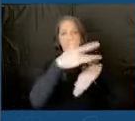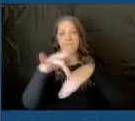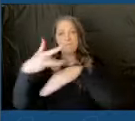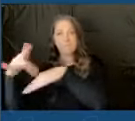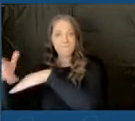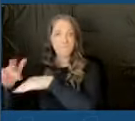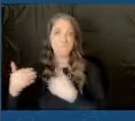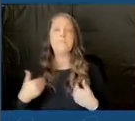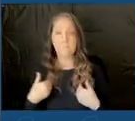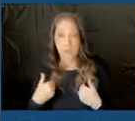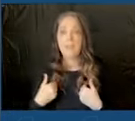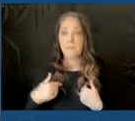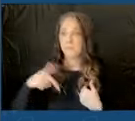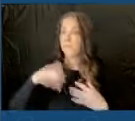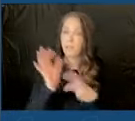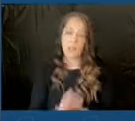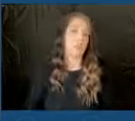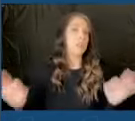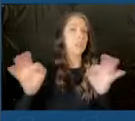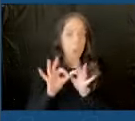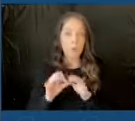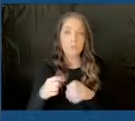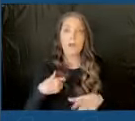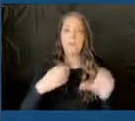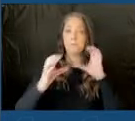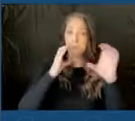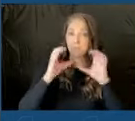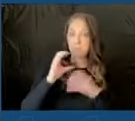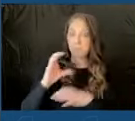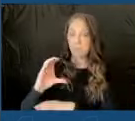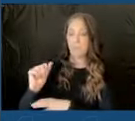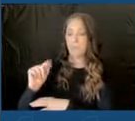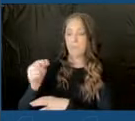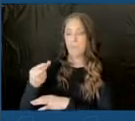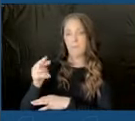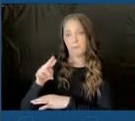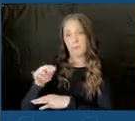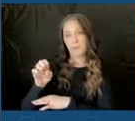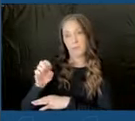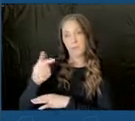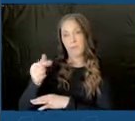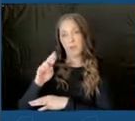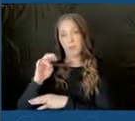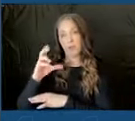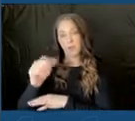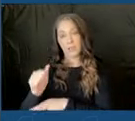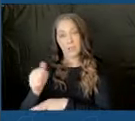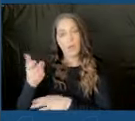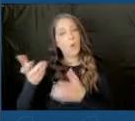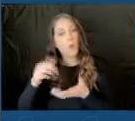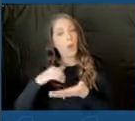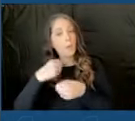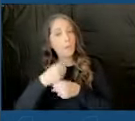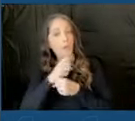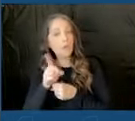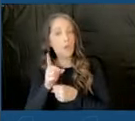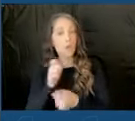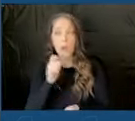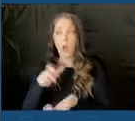have conversations with Catherine Garcia, head of our state operations, to make sure that we are not ever in a vulnerable position